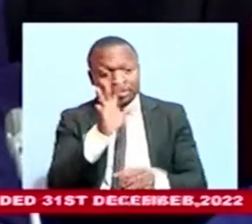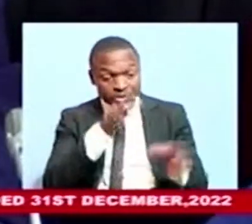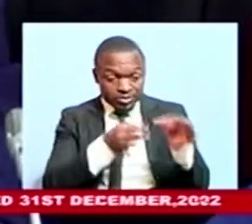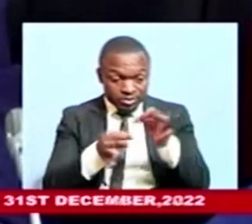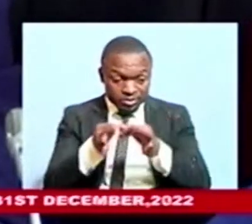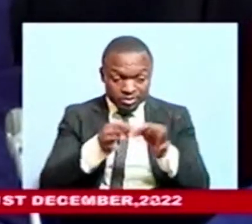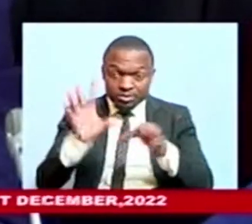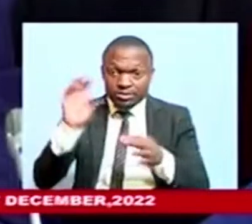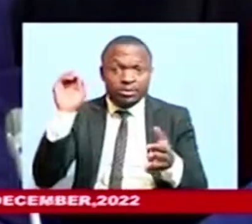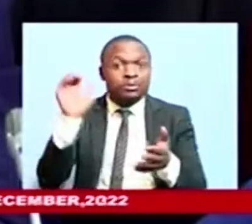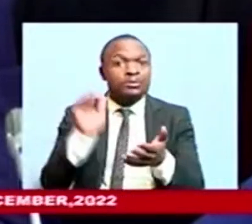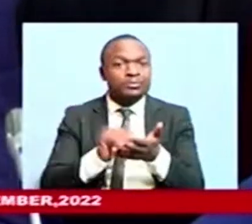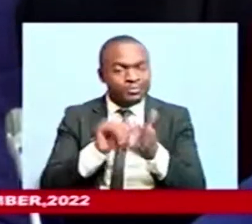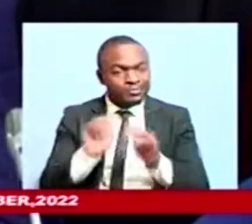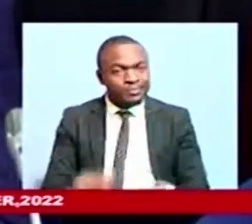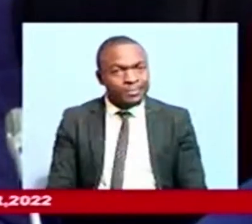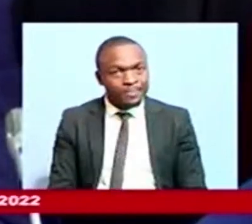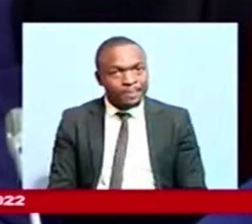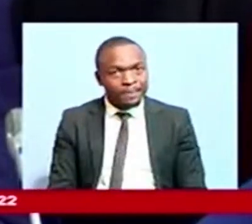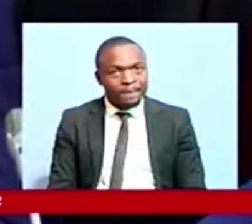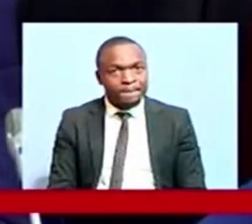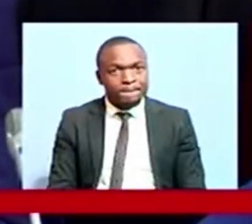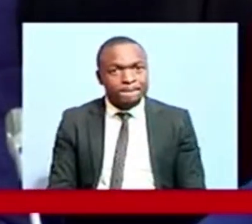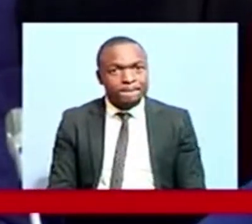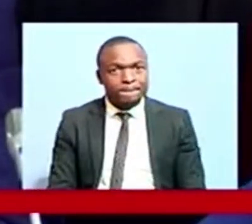50,000 is that